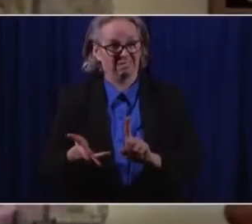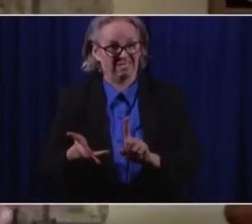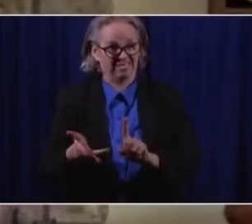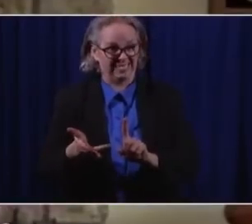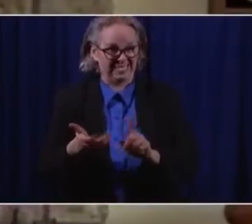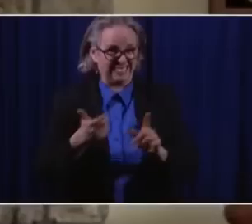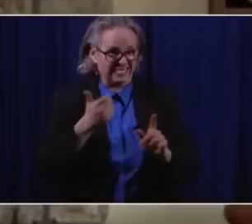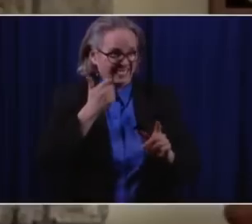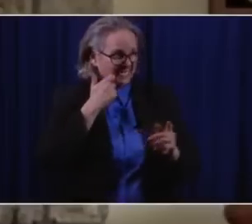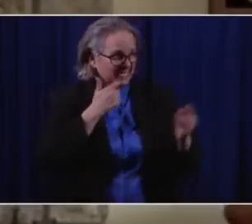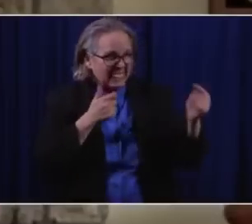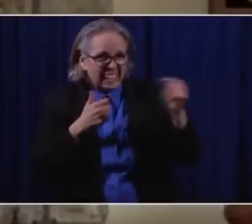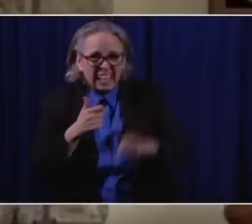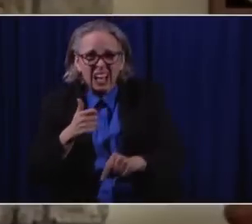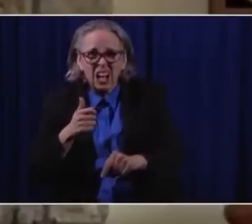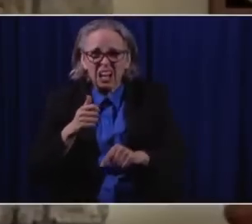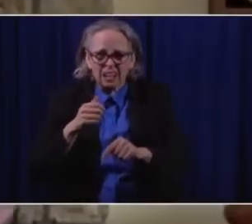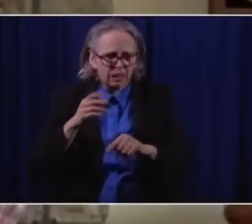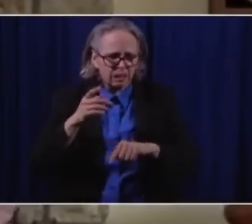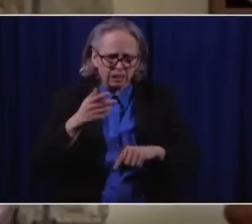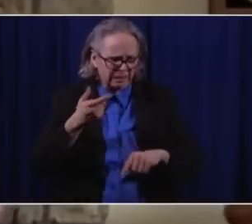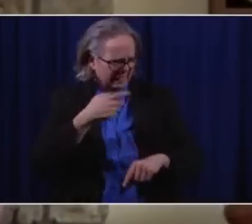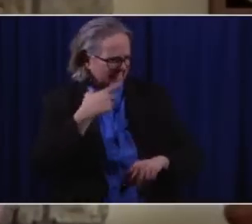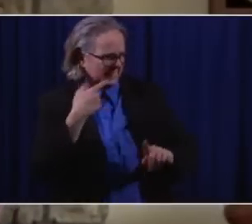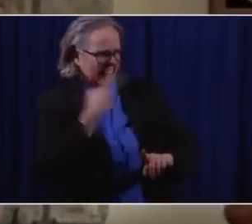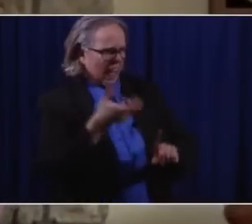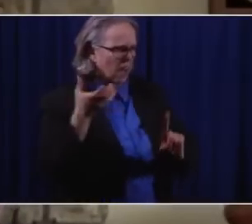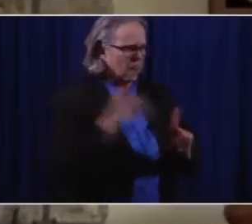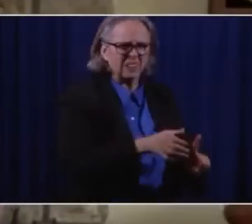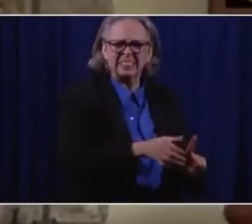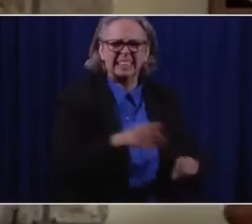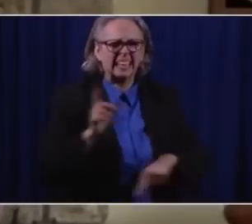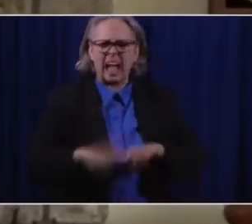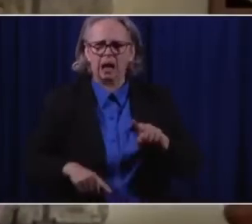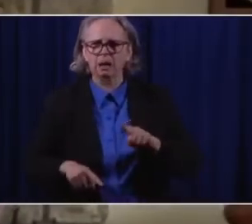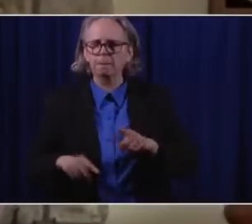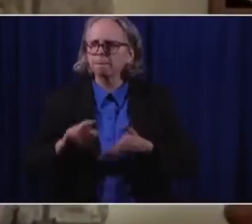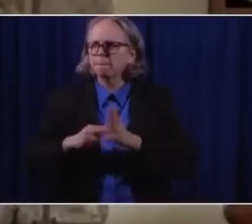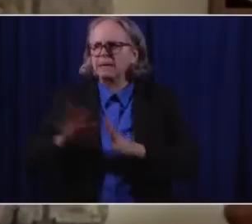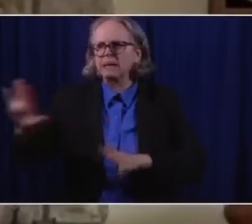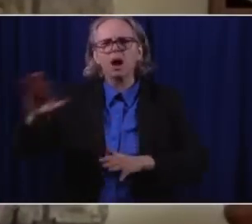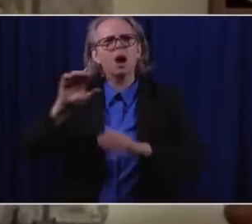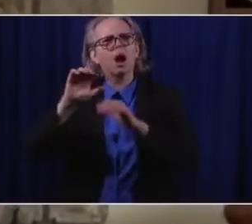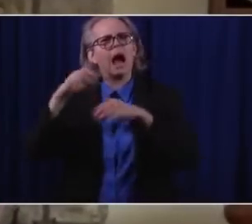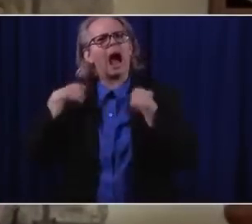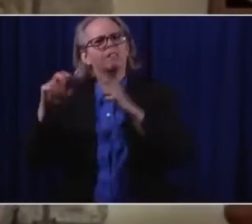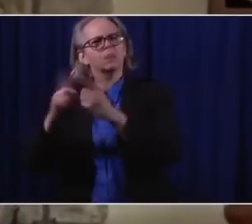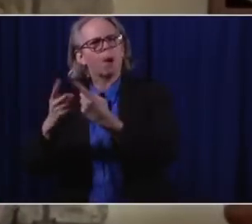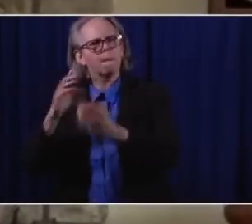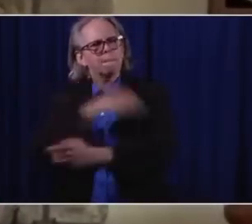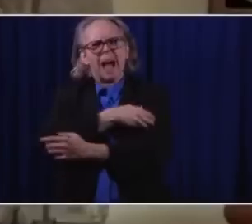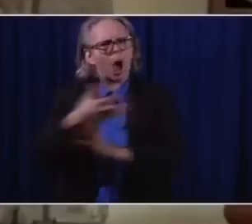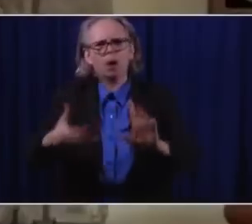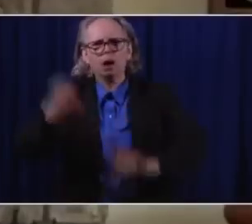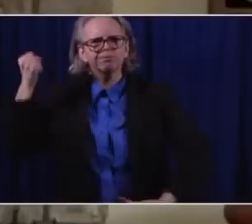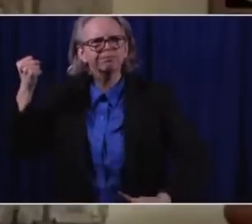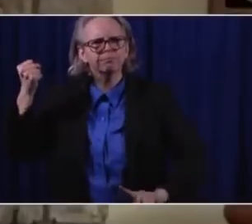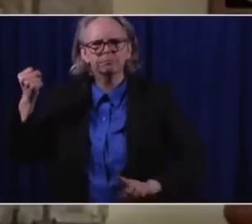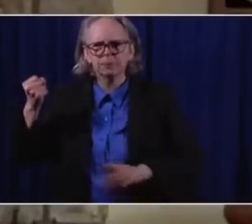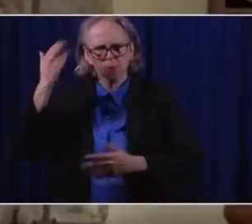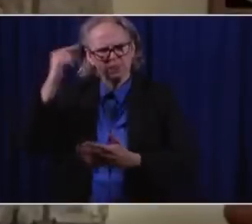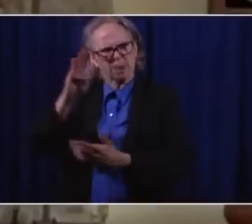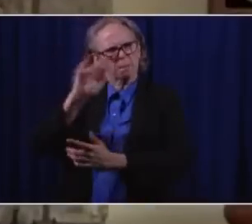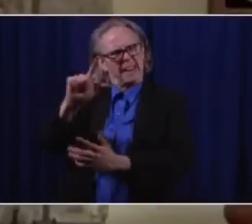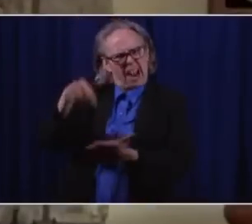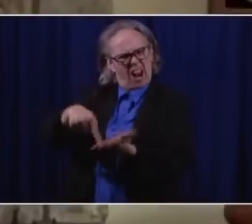you to quarantine. What this bill would say is you can't do that anymore, Health Department. You cannot order that. You've got to go find